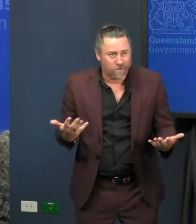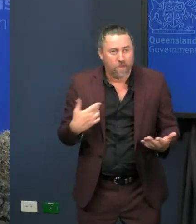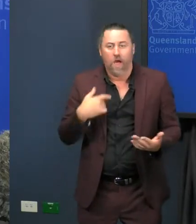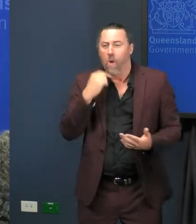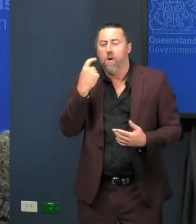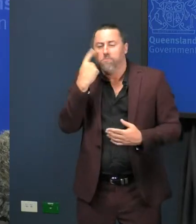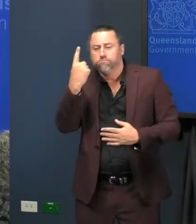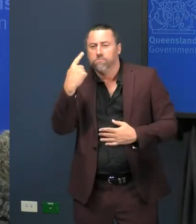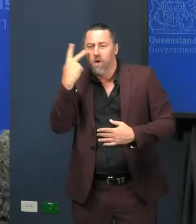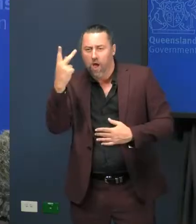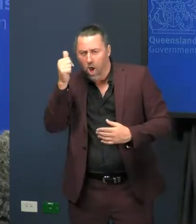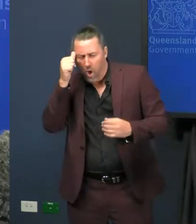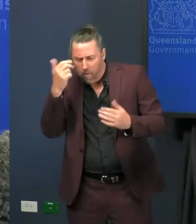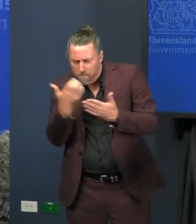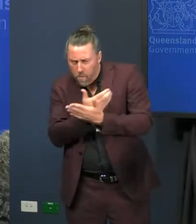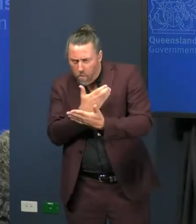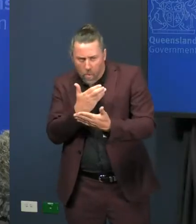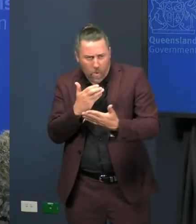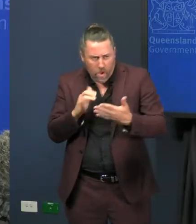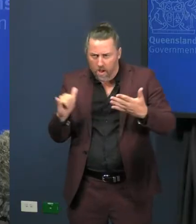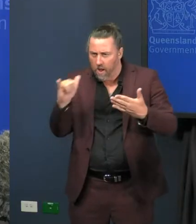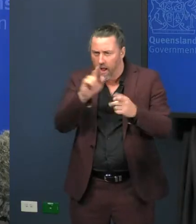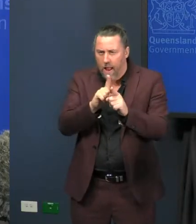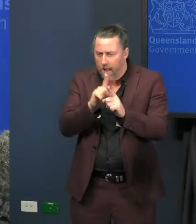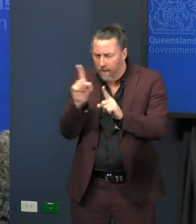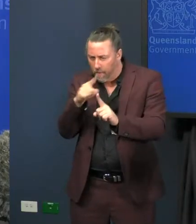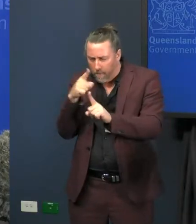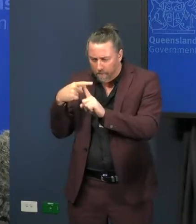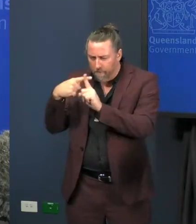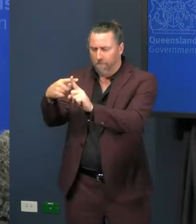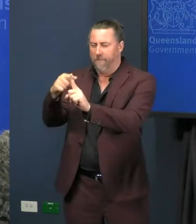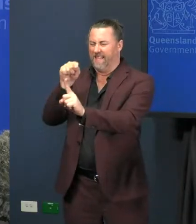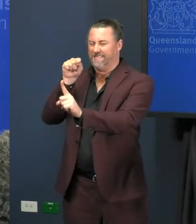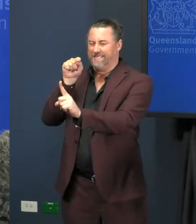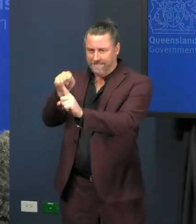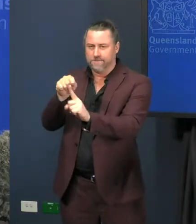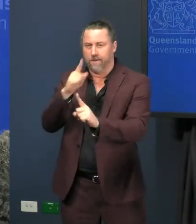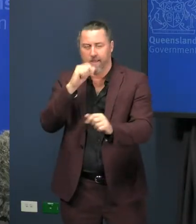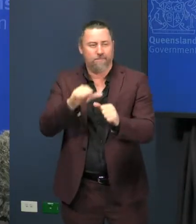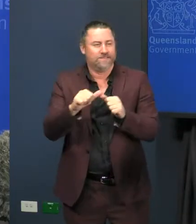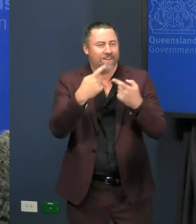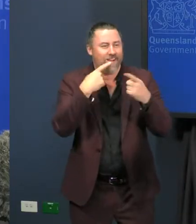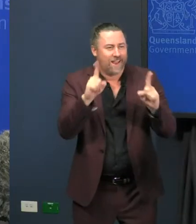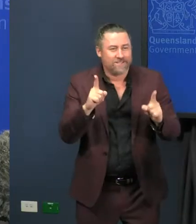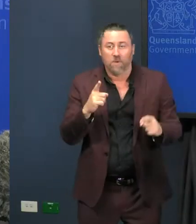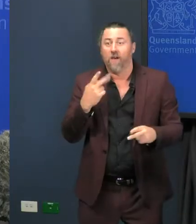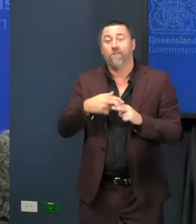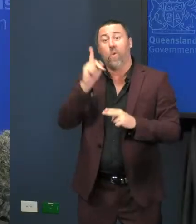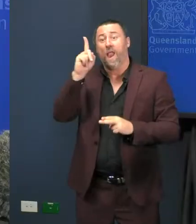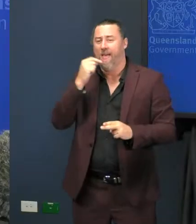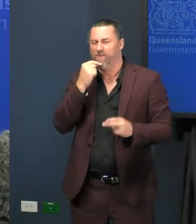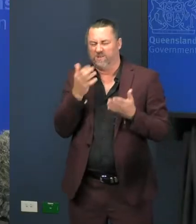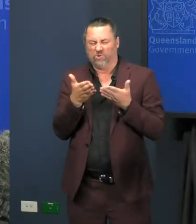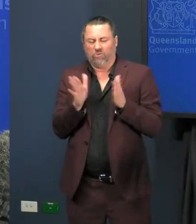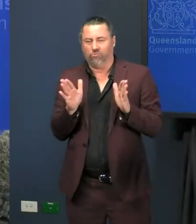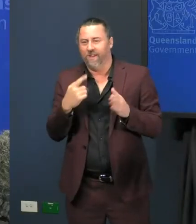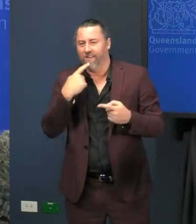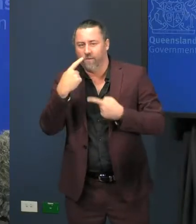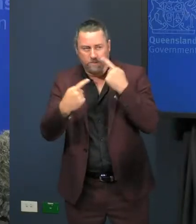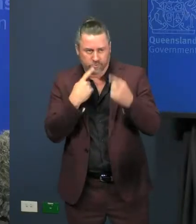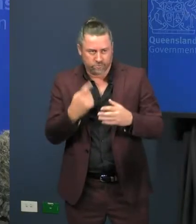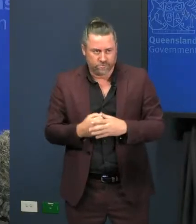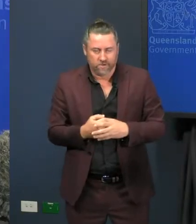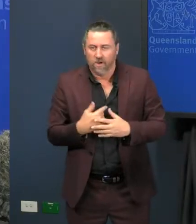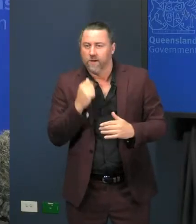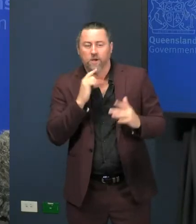more certain, we'll be able to narrow that area of risk. Today, I've engaged with the National Emergency Management Agency. I've